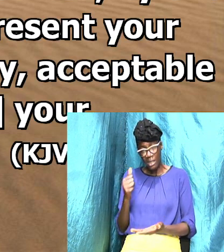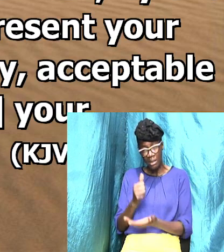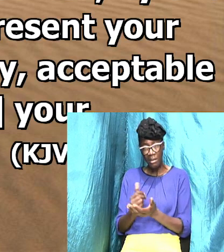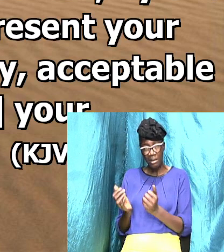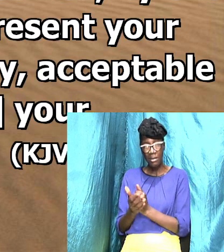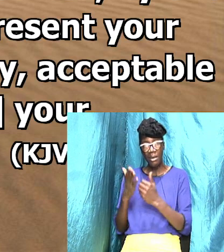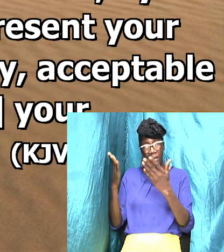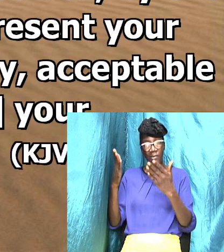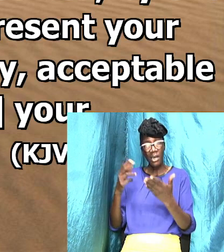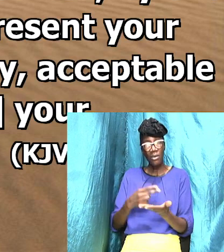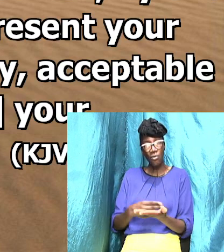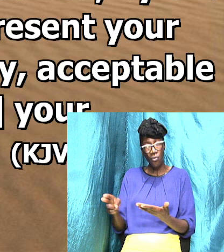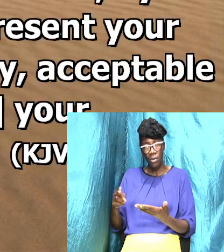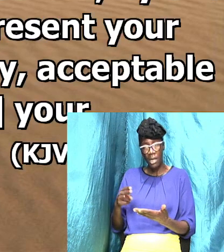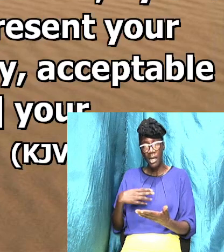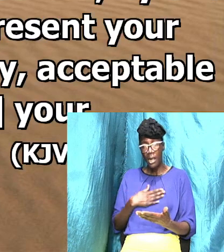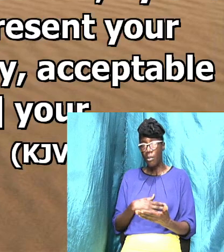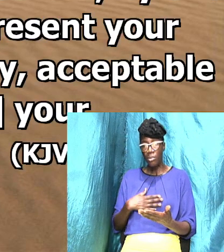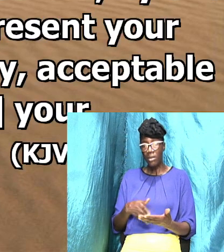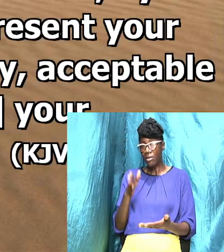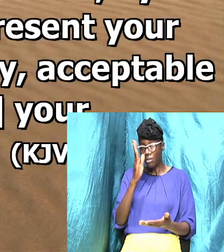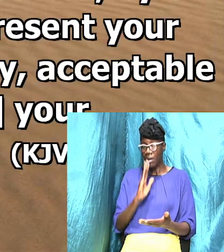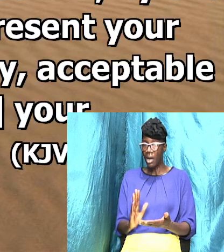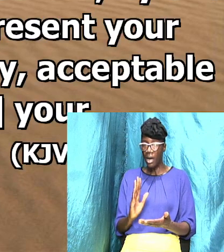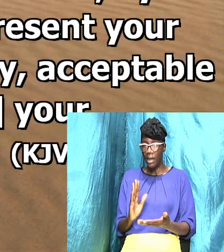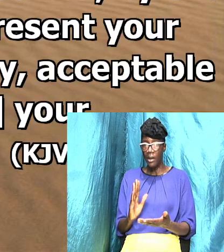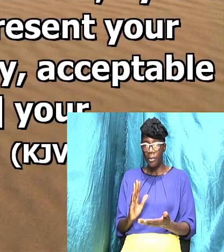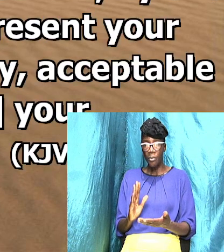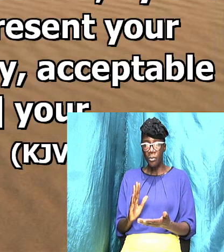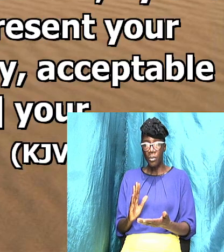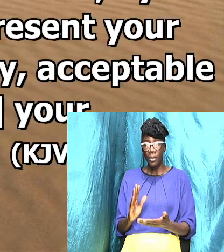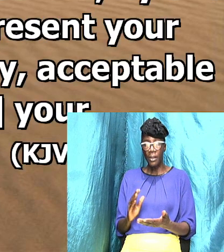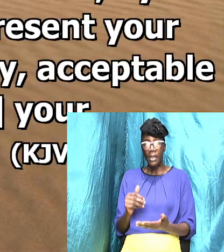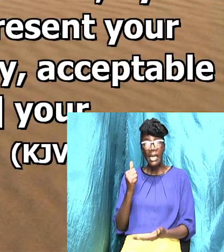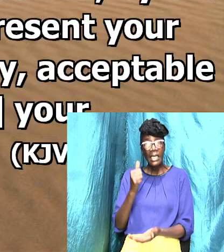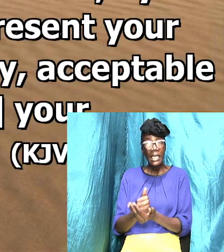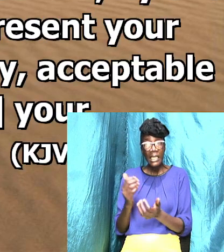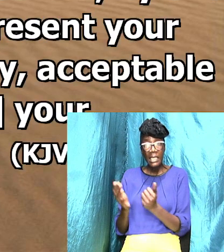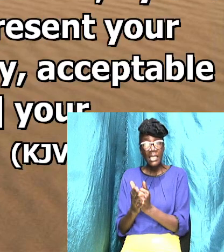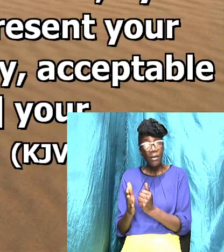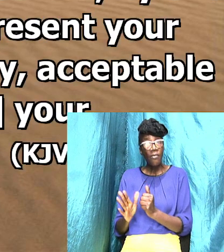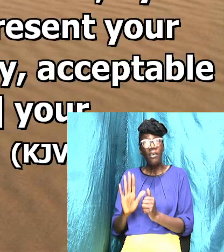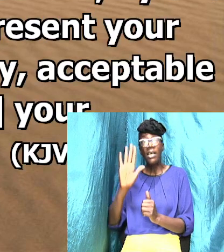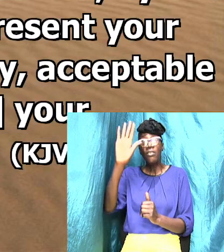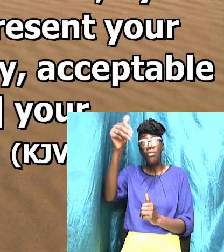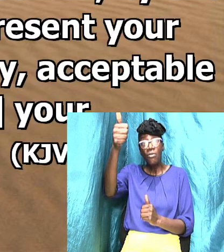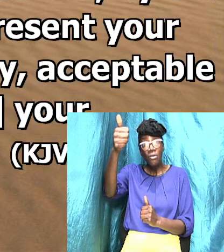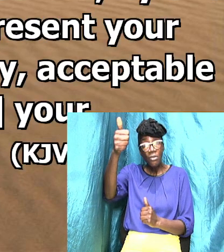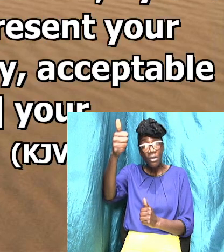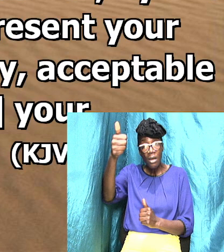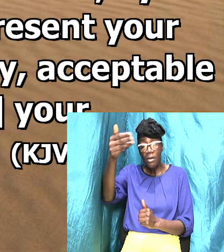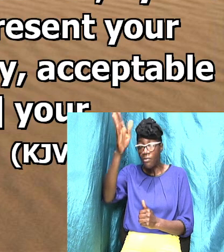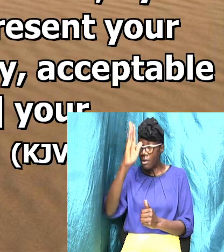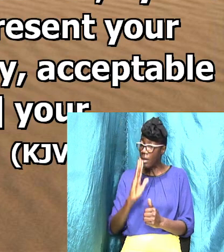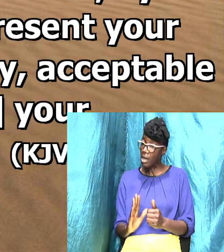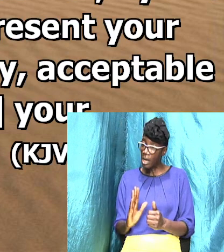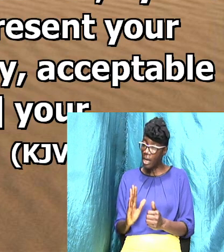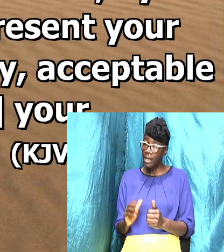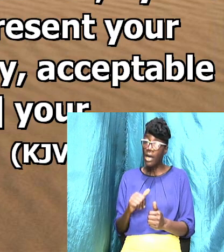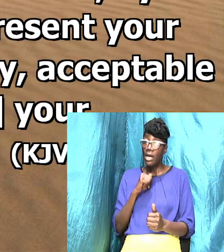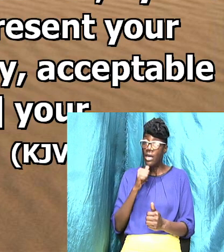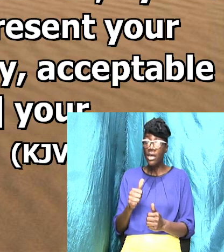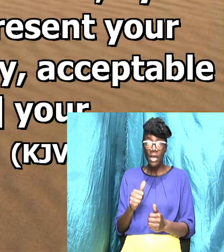Paul's admonition to the believers in Rome was to sacrifice themselves to God, not